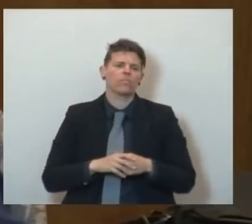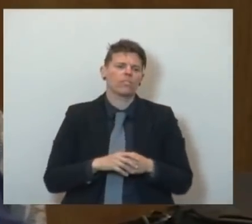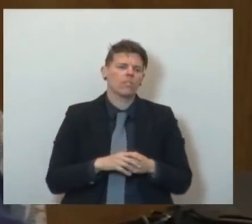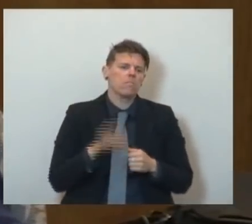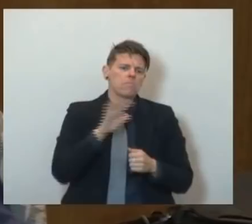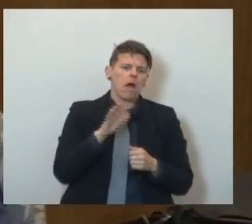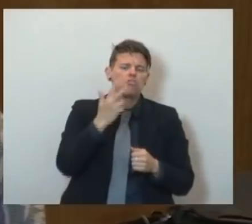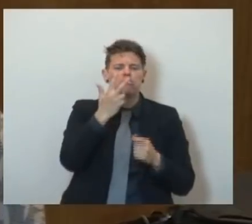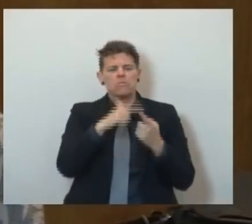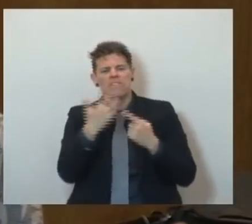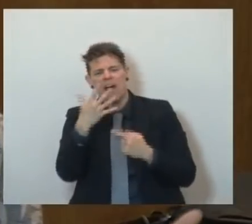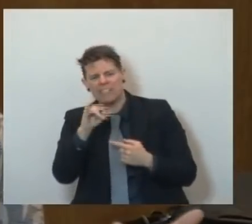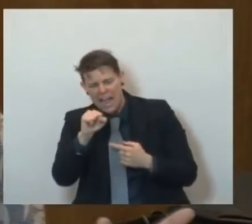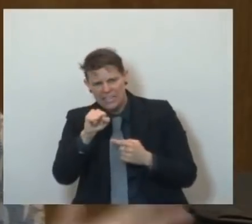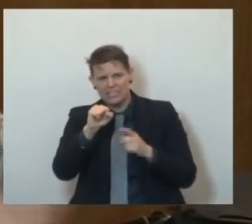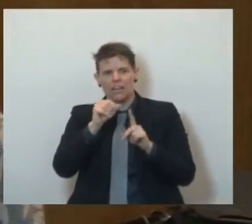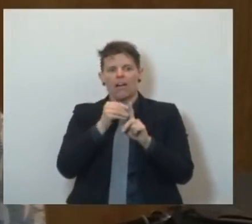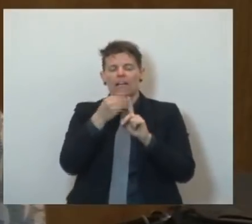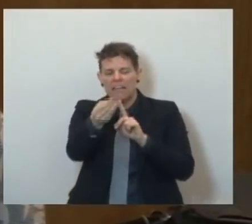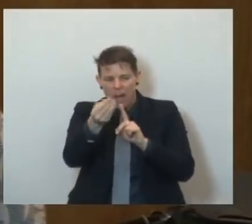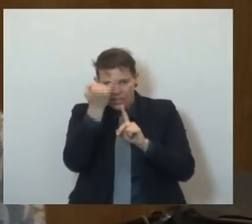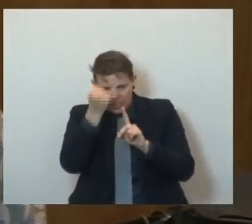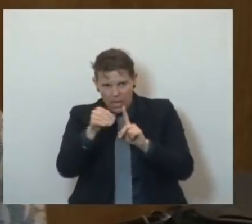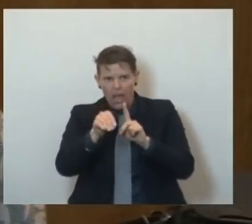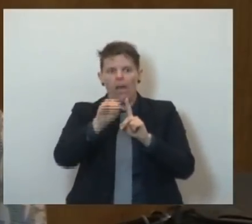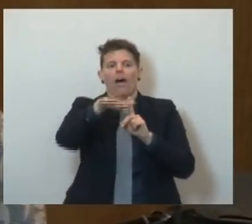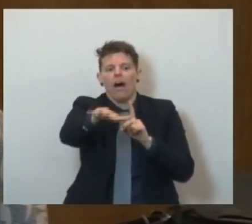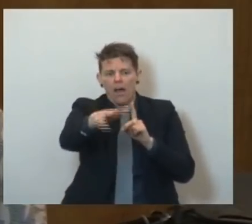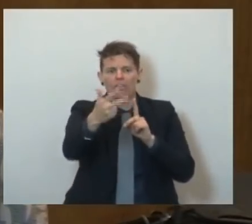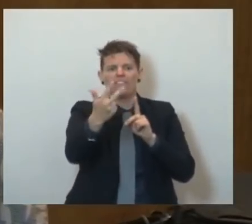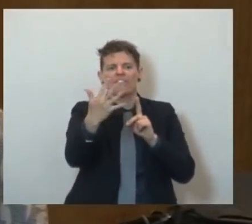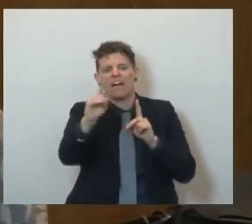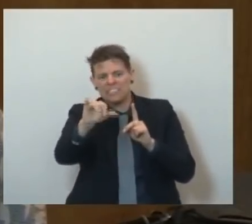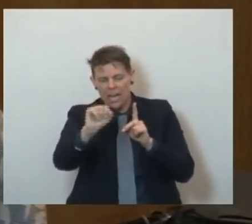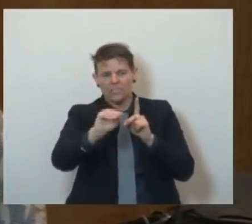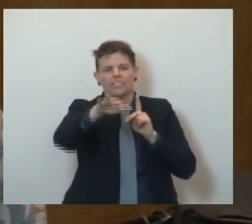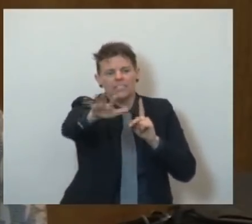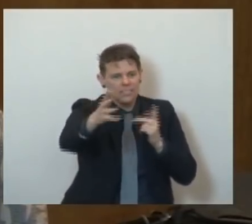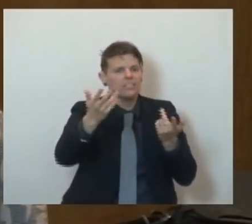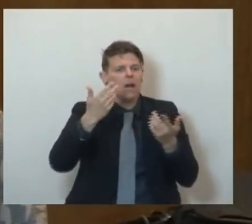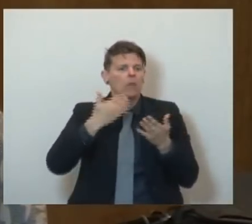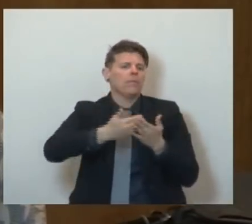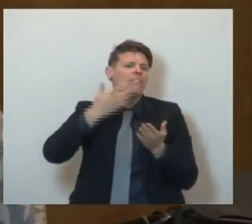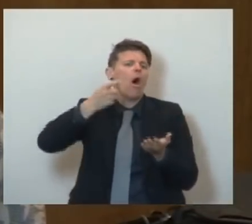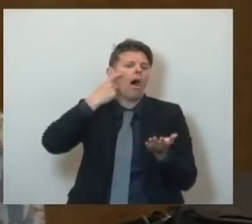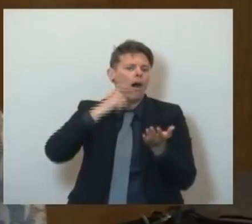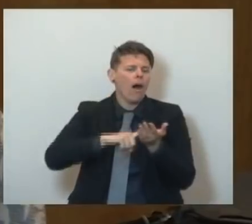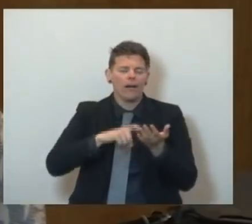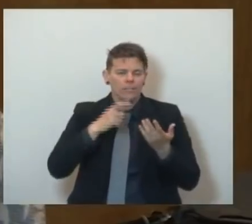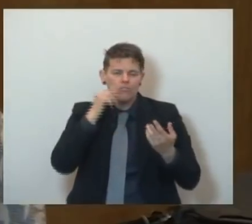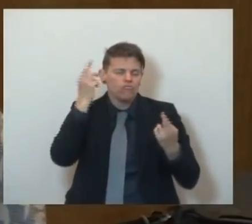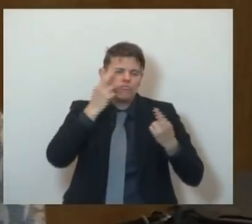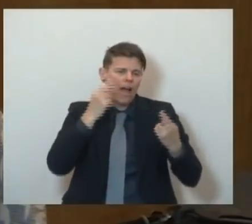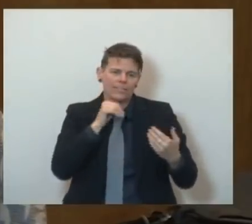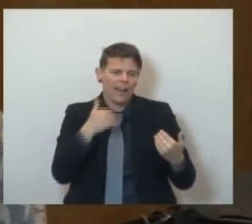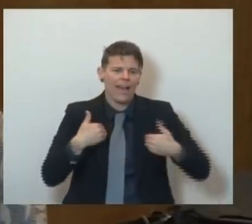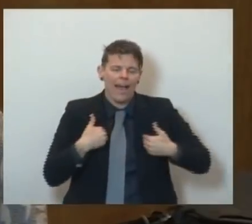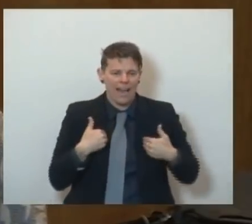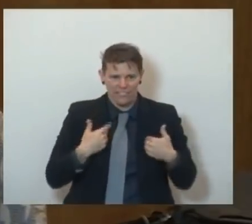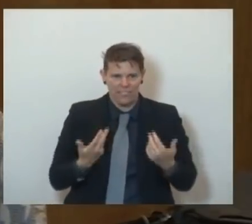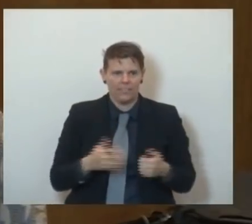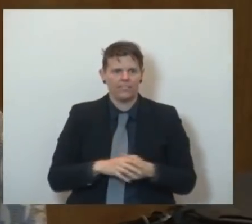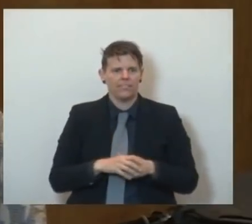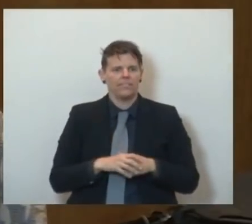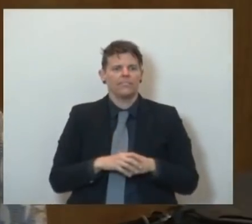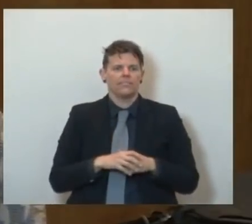to other people before that period. And so it really isn't. It would be like trying to adjust the temperature of